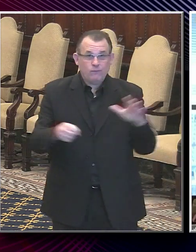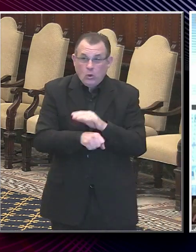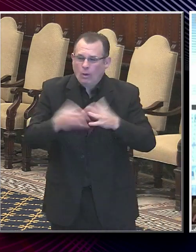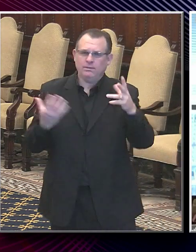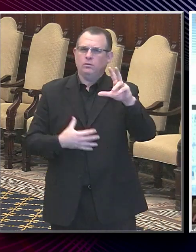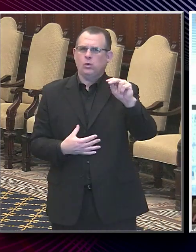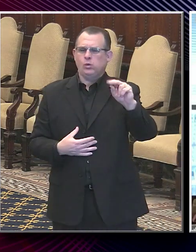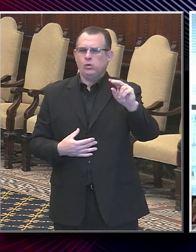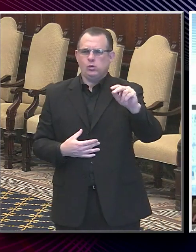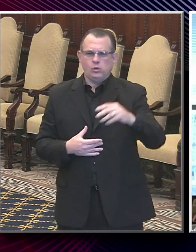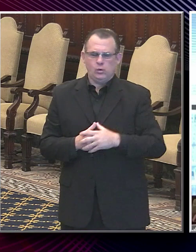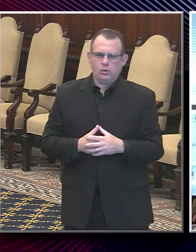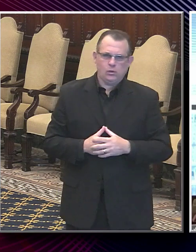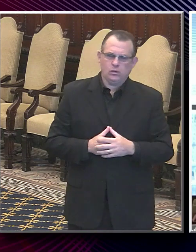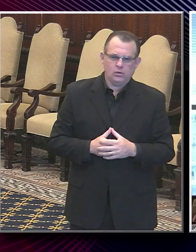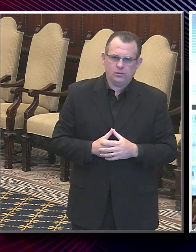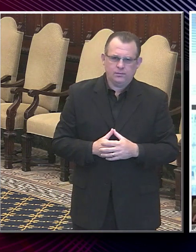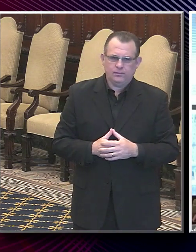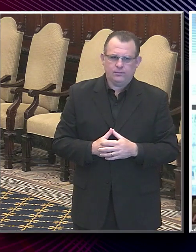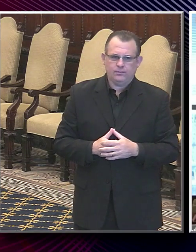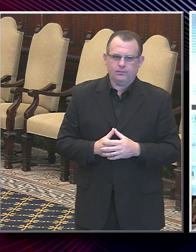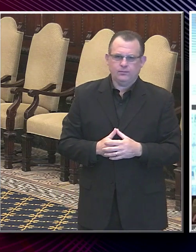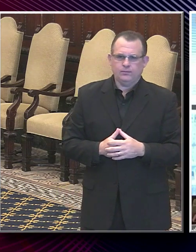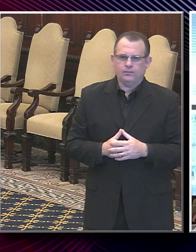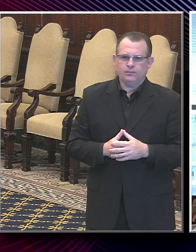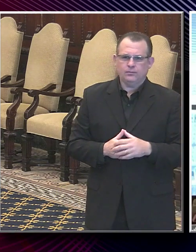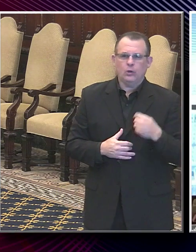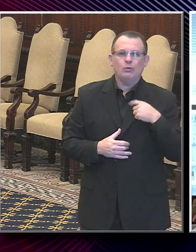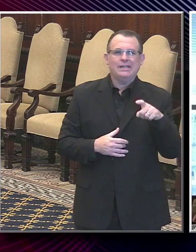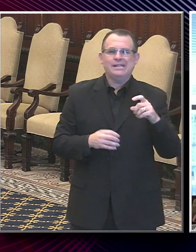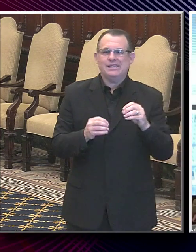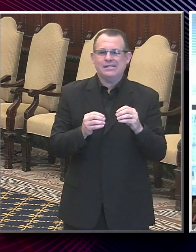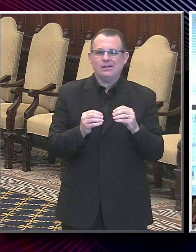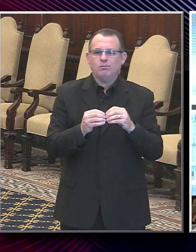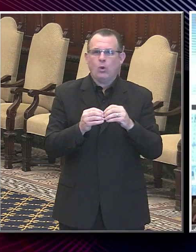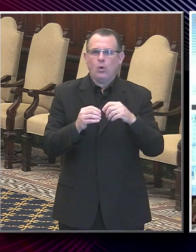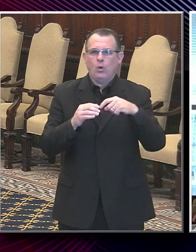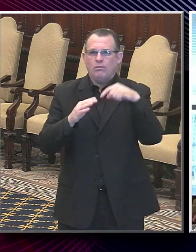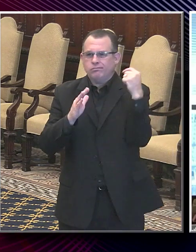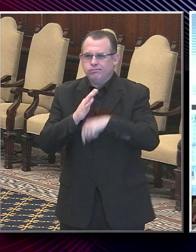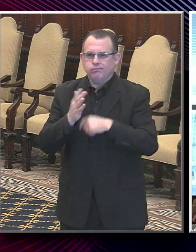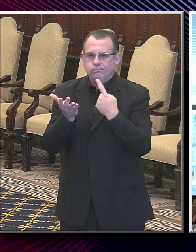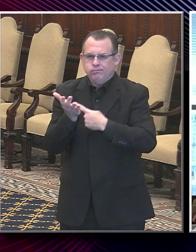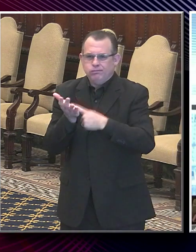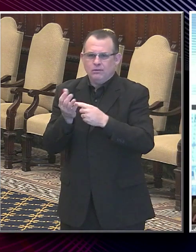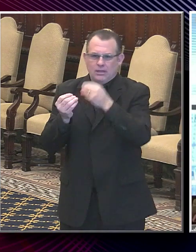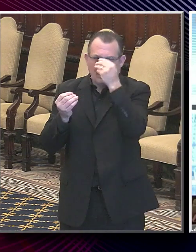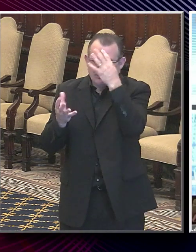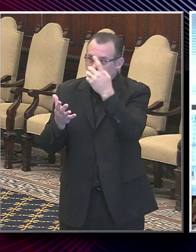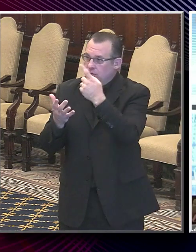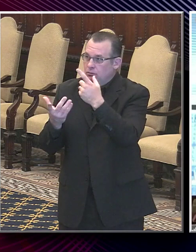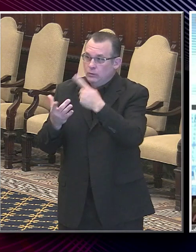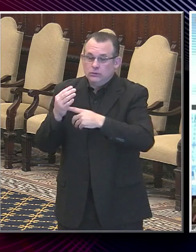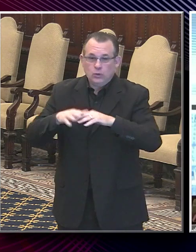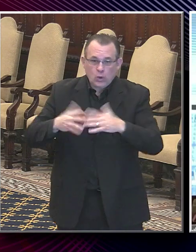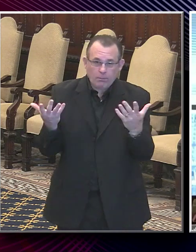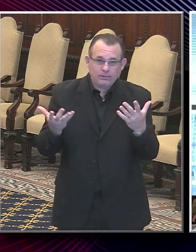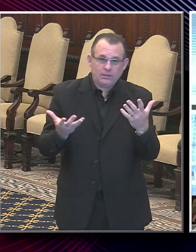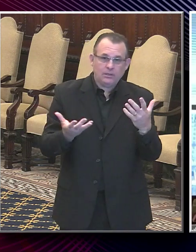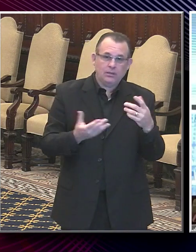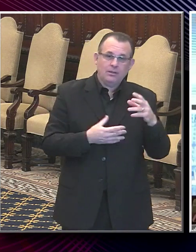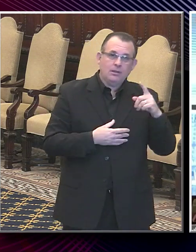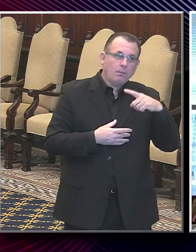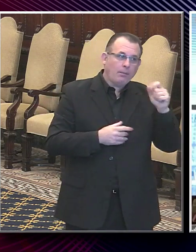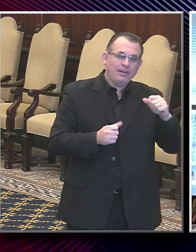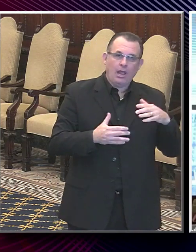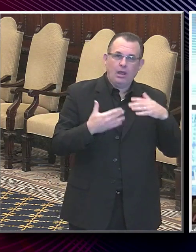we'll ask you all to look for some additional guidance on what exactly is open and kind of what is our public posture with allowing the public into